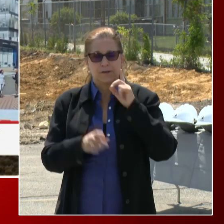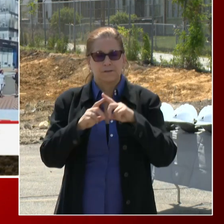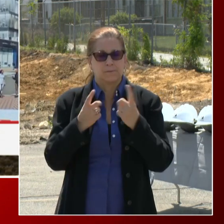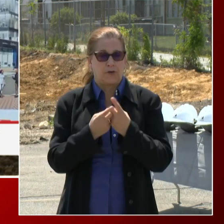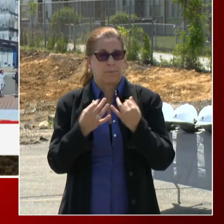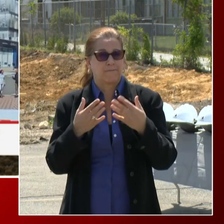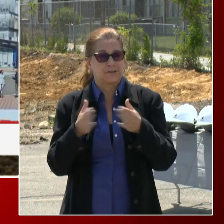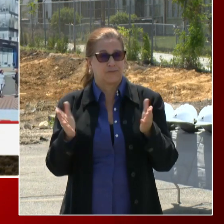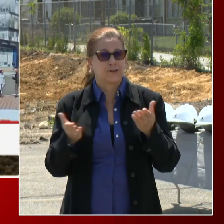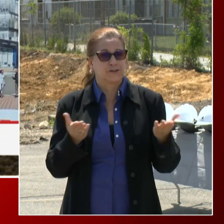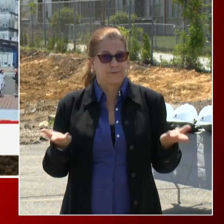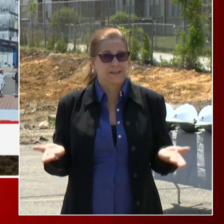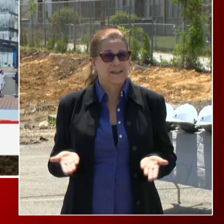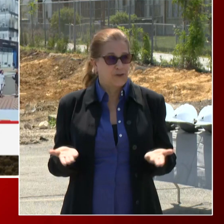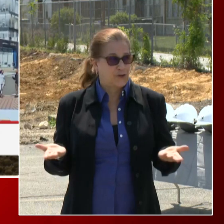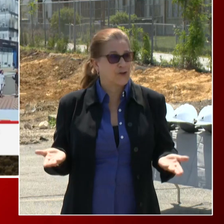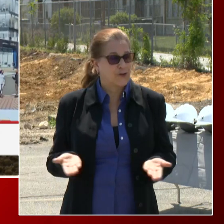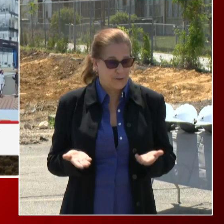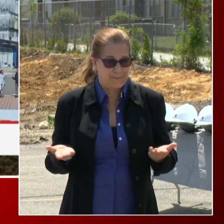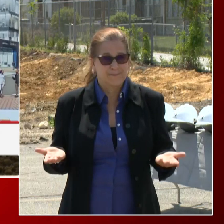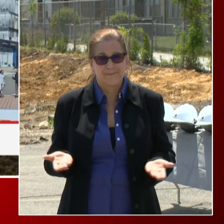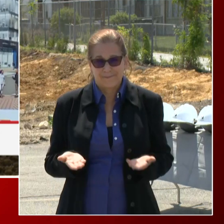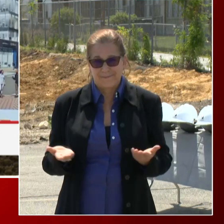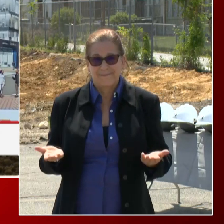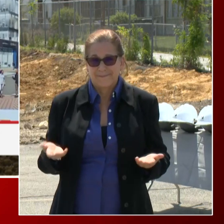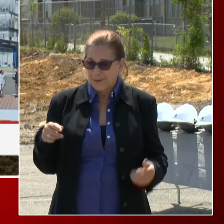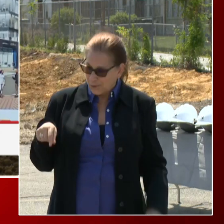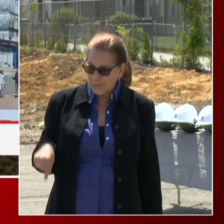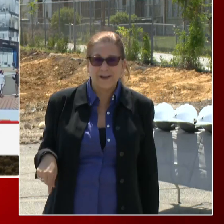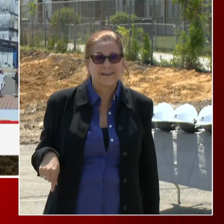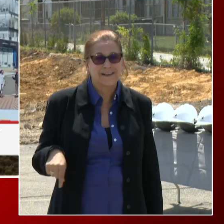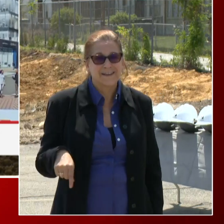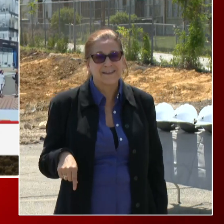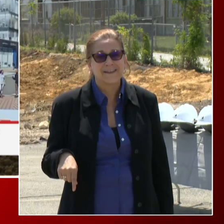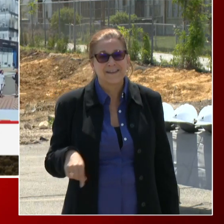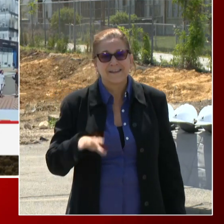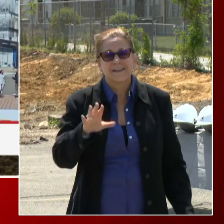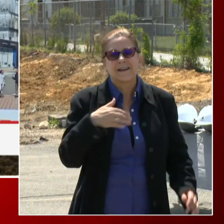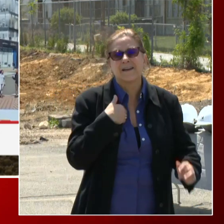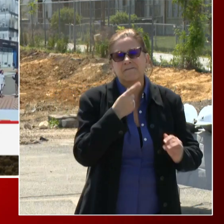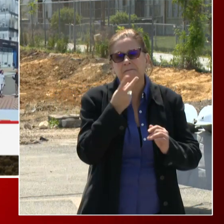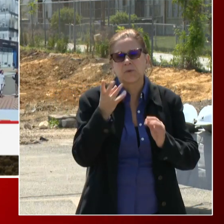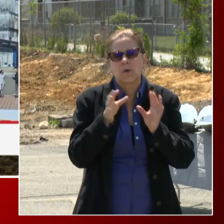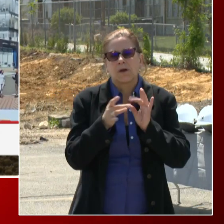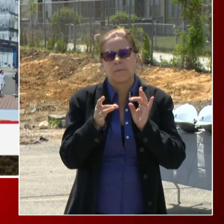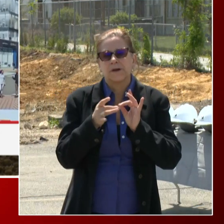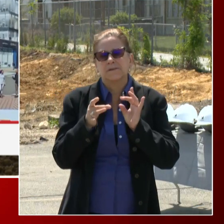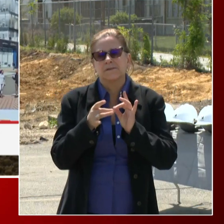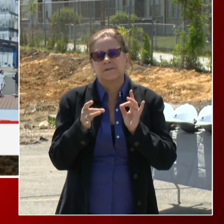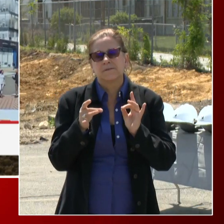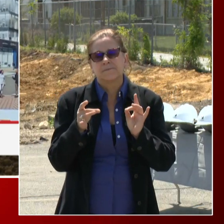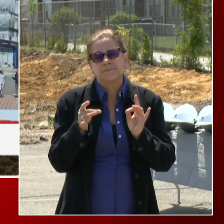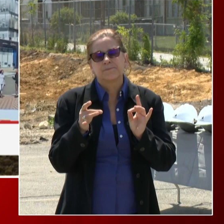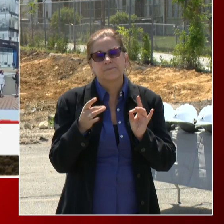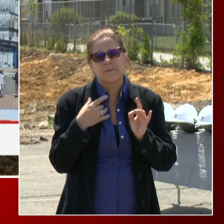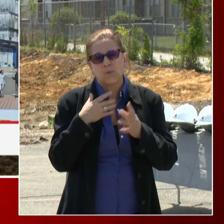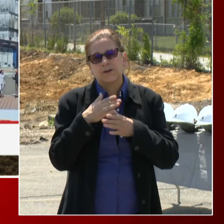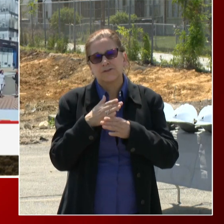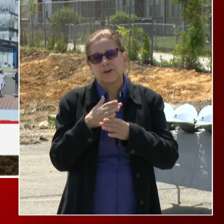That's right. But first, I just have a few words for Mayor Muriel Bowser. Mayor